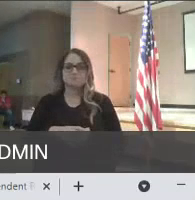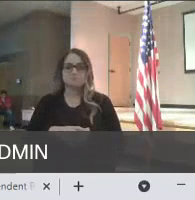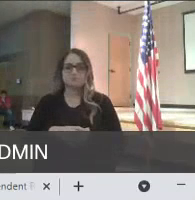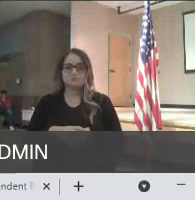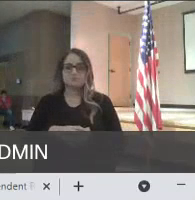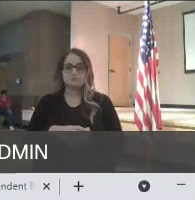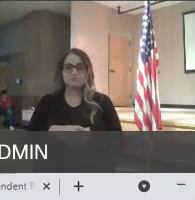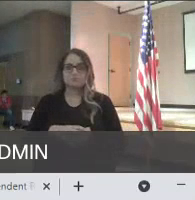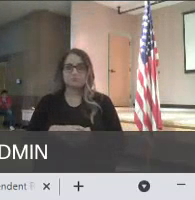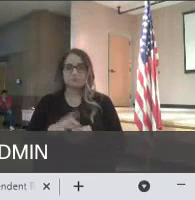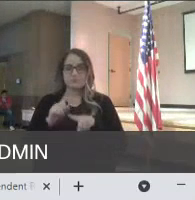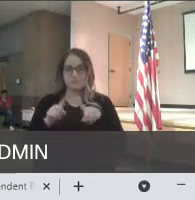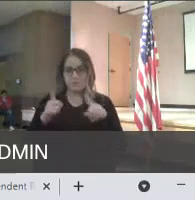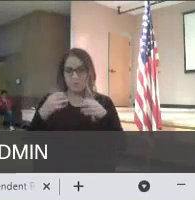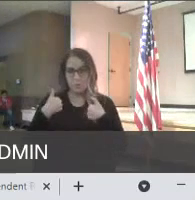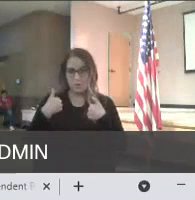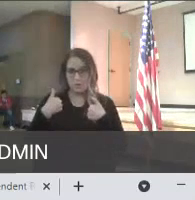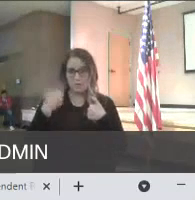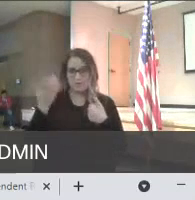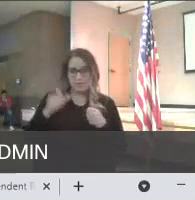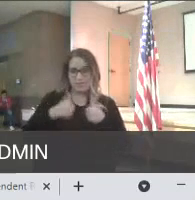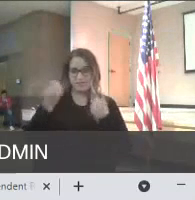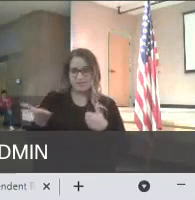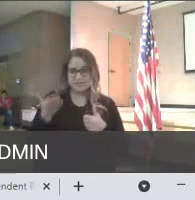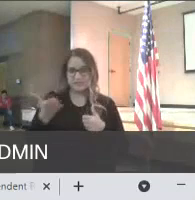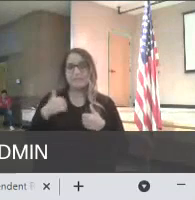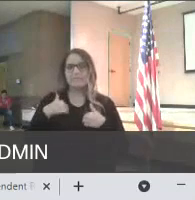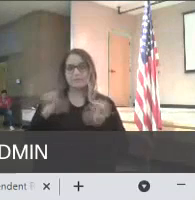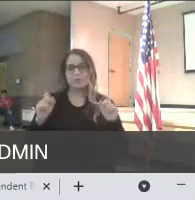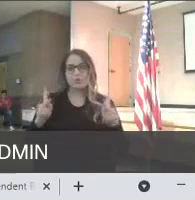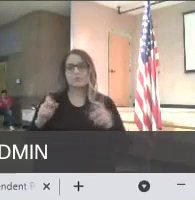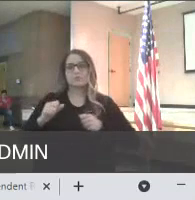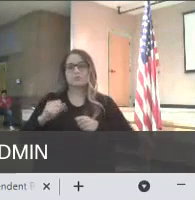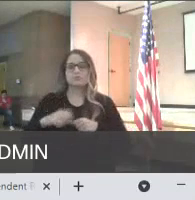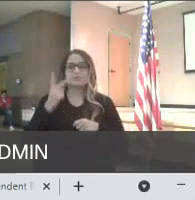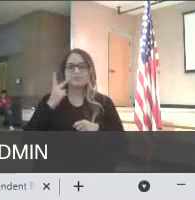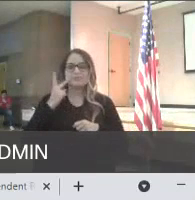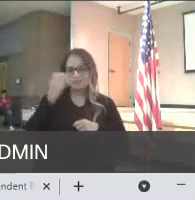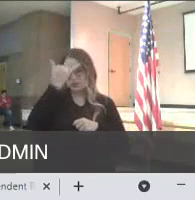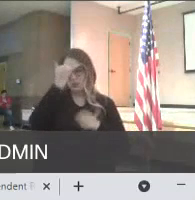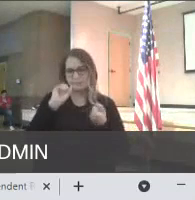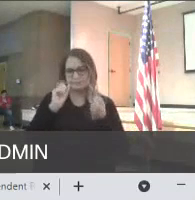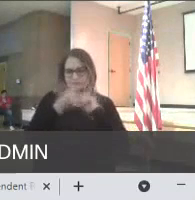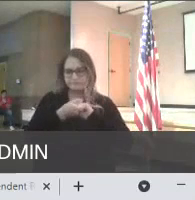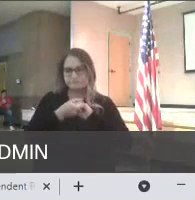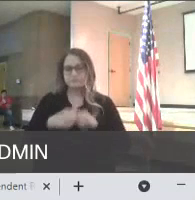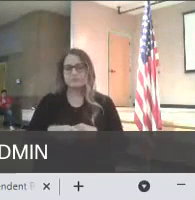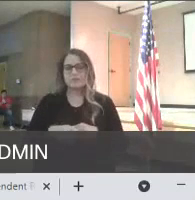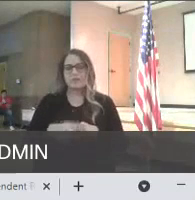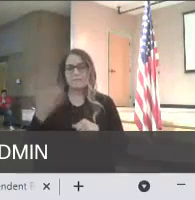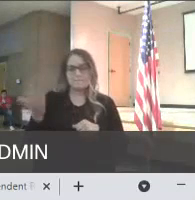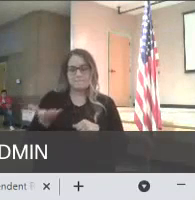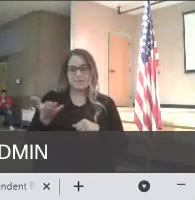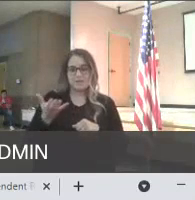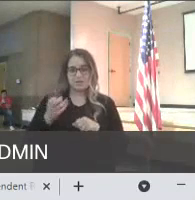But while we have been here, I have been had the opportunity and privilege to see Yuma change. I've been here when it